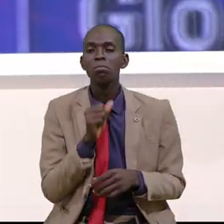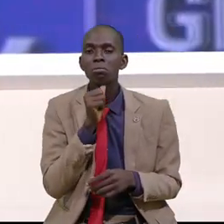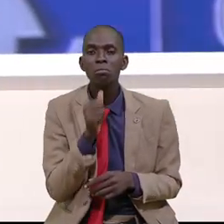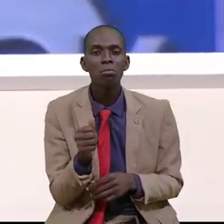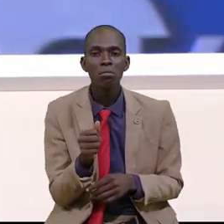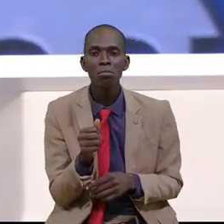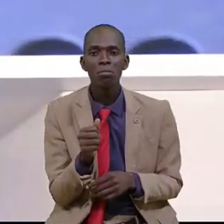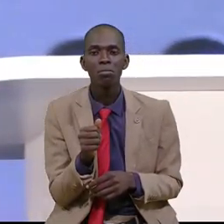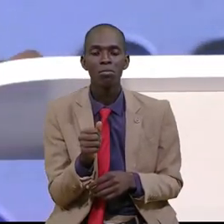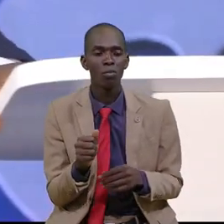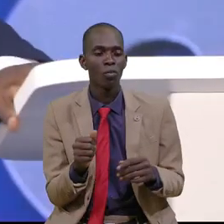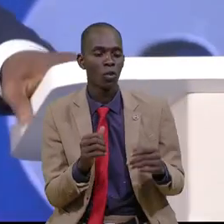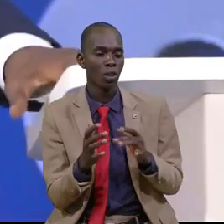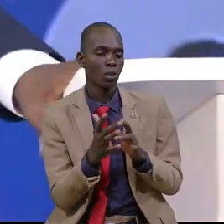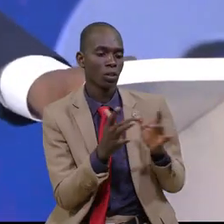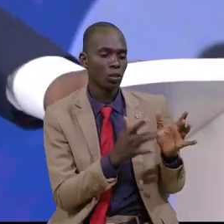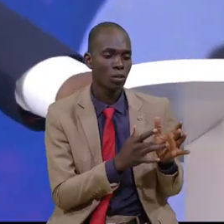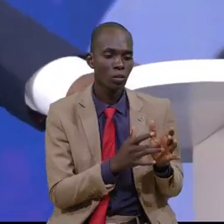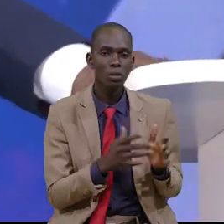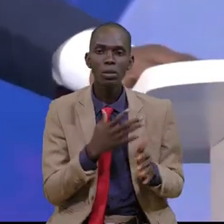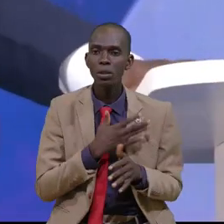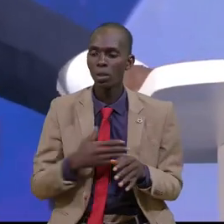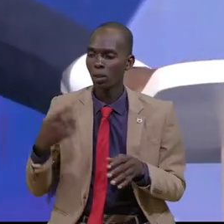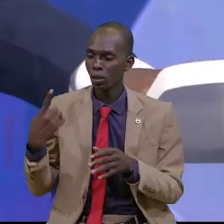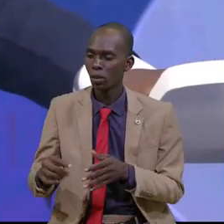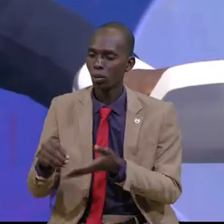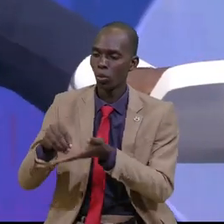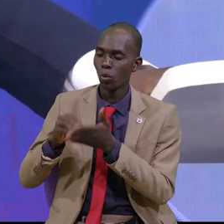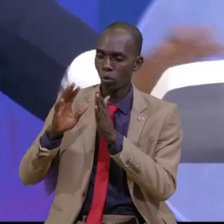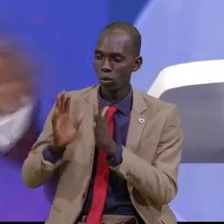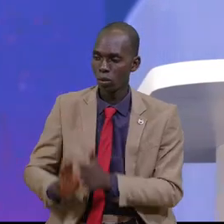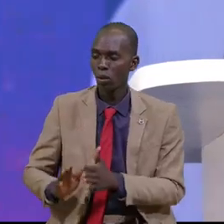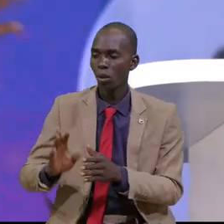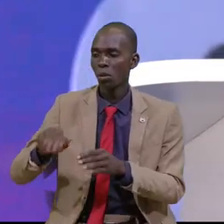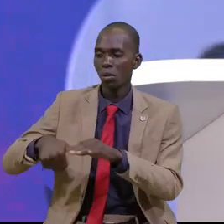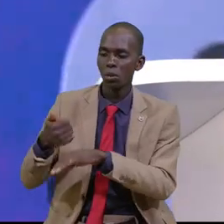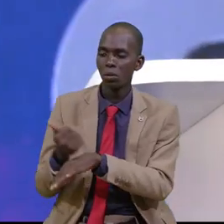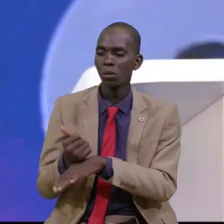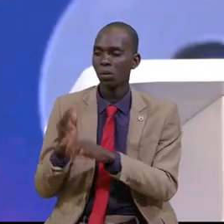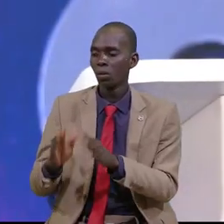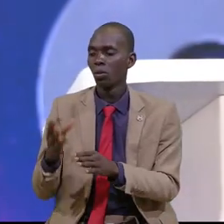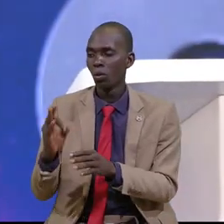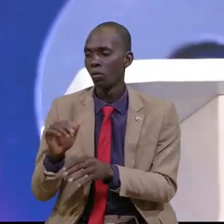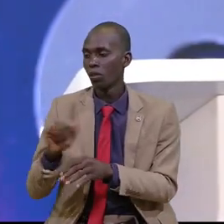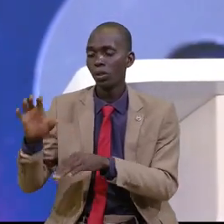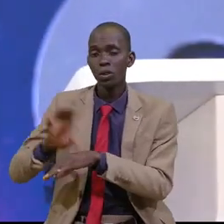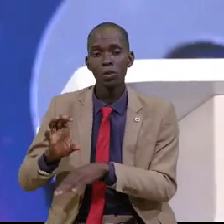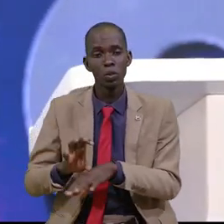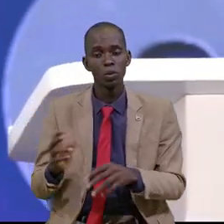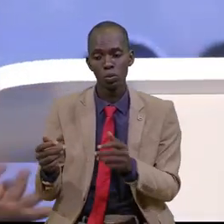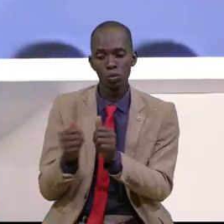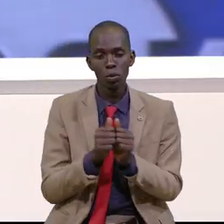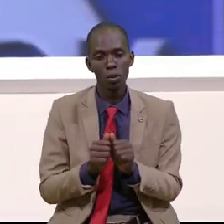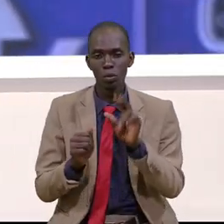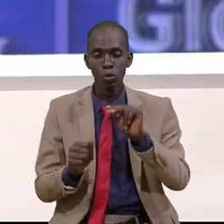Not Jesus and the founder of a denomination, the founder of a religion, but Jesus by